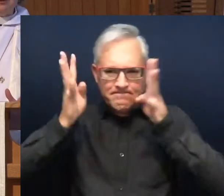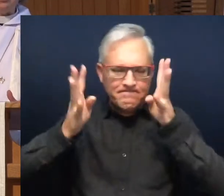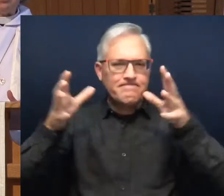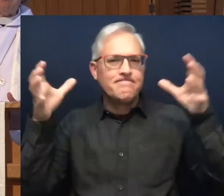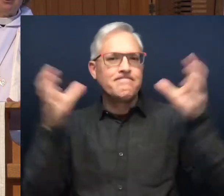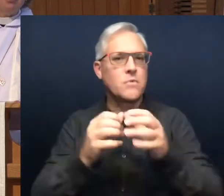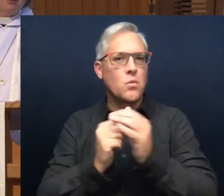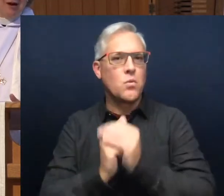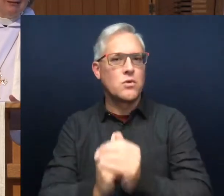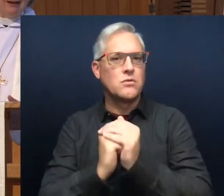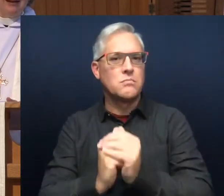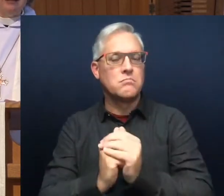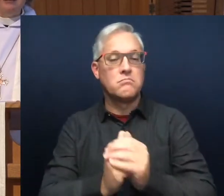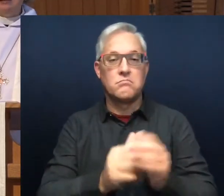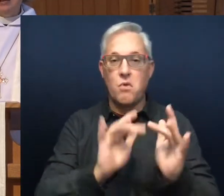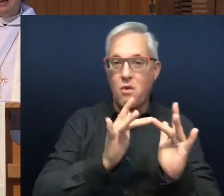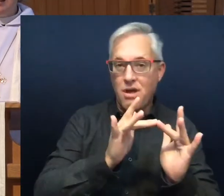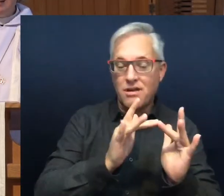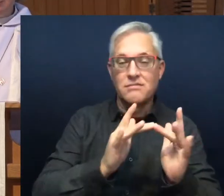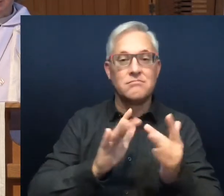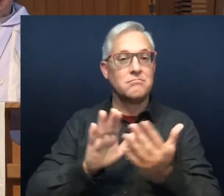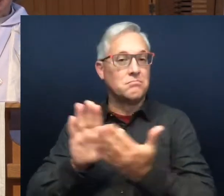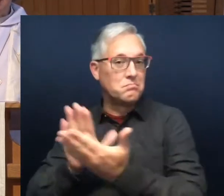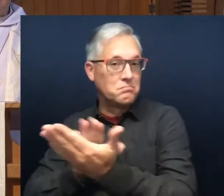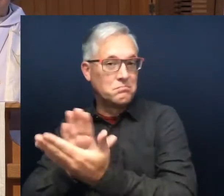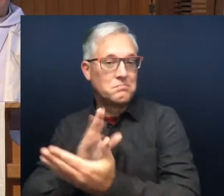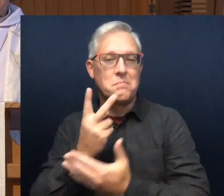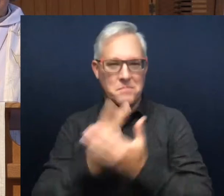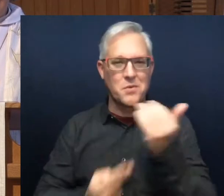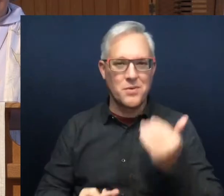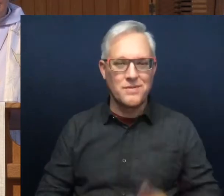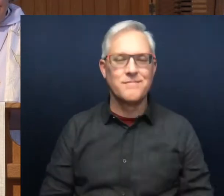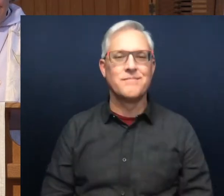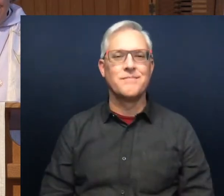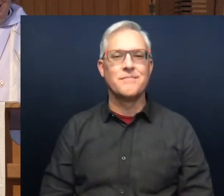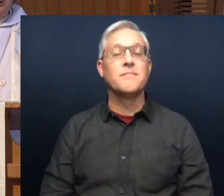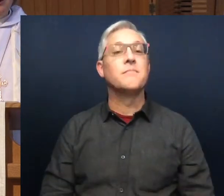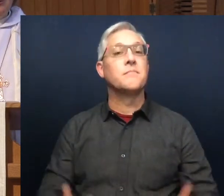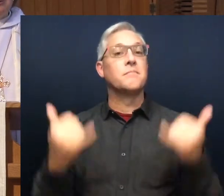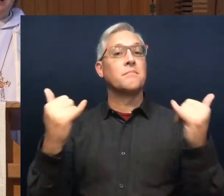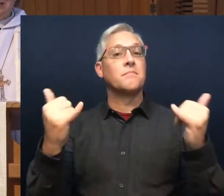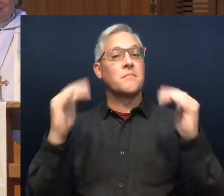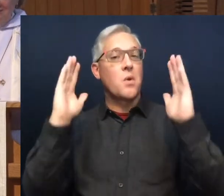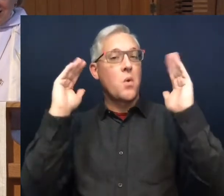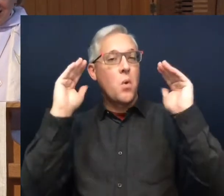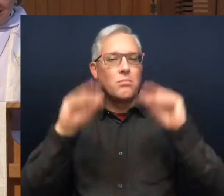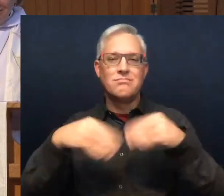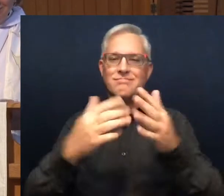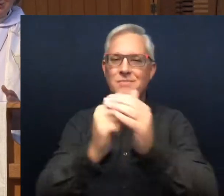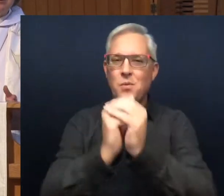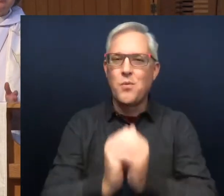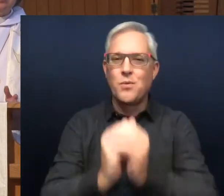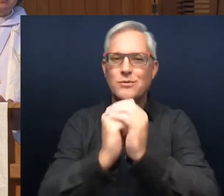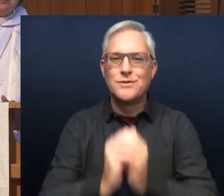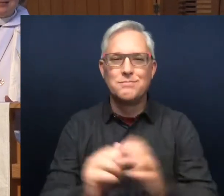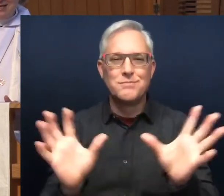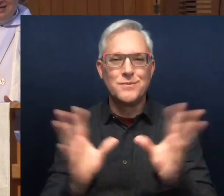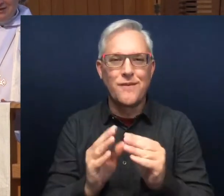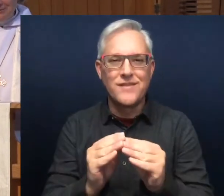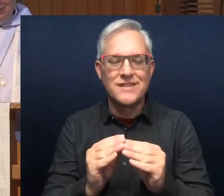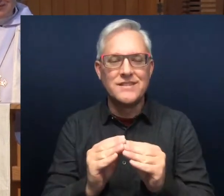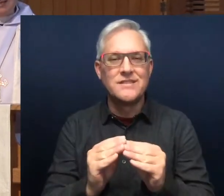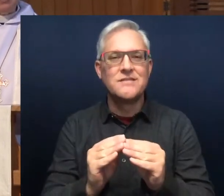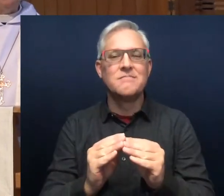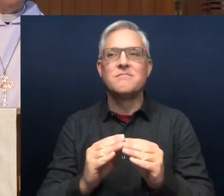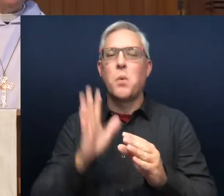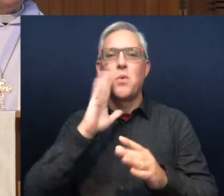gathered for worship both online and in person. Today, our hope is to provide a worship service